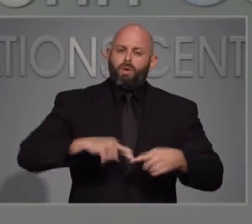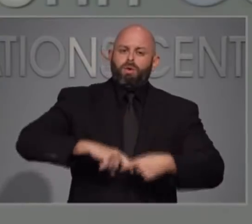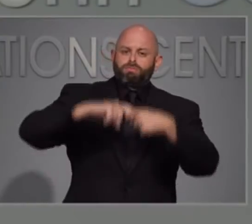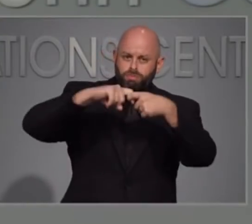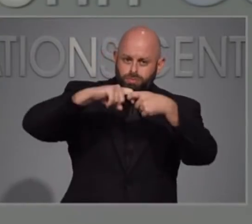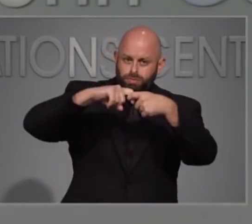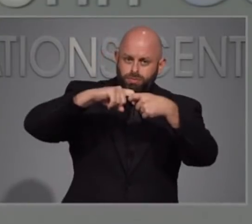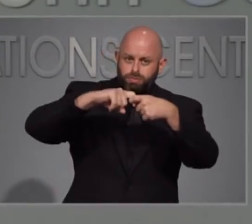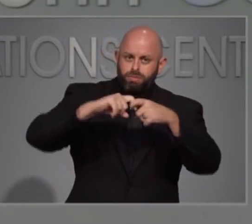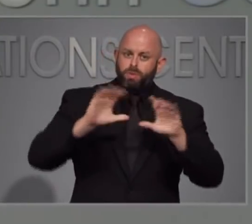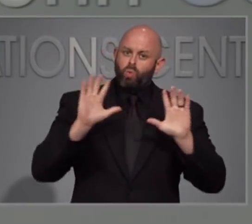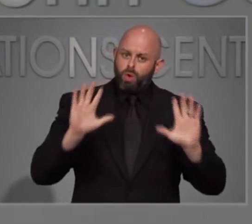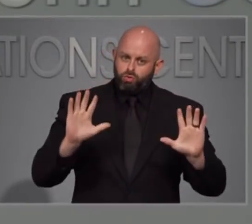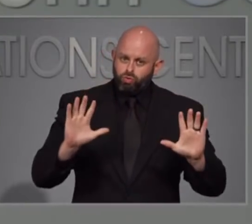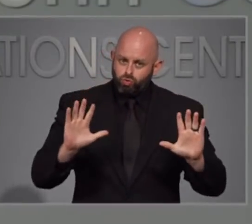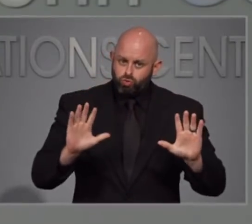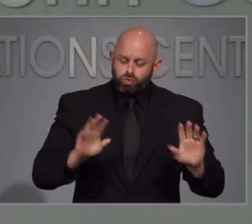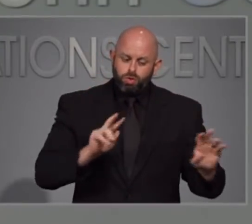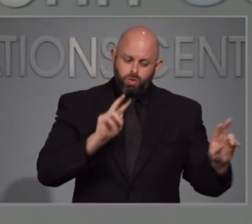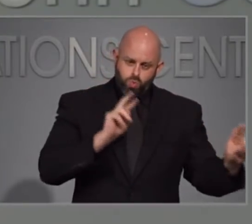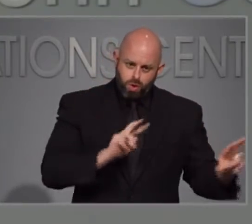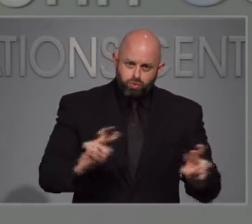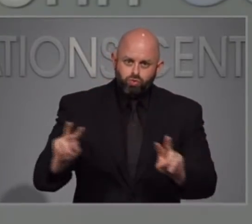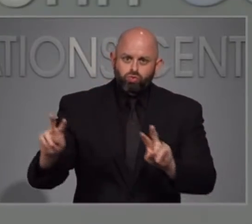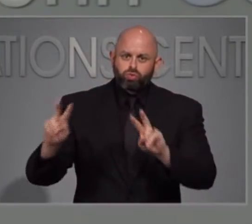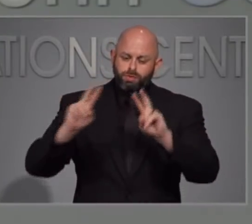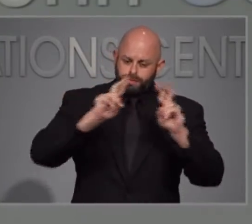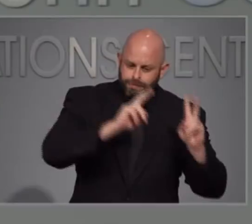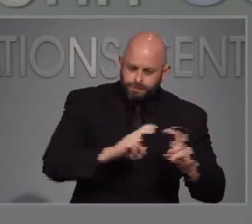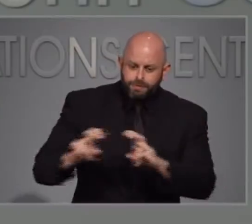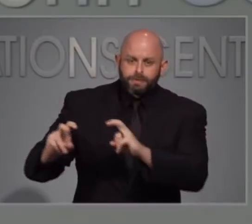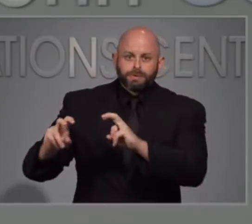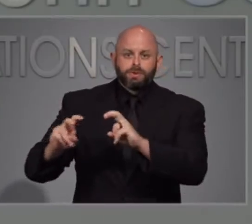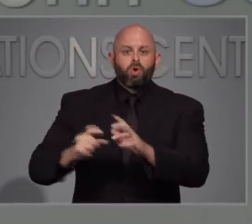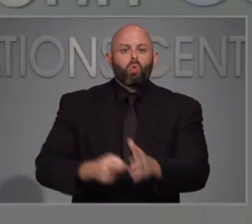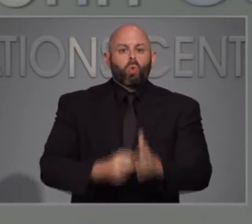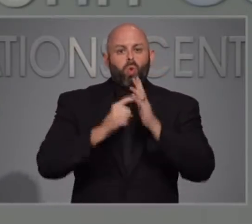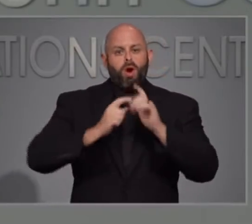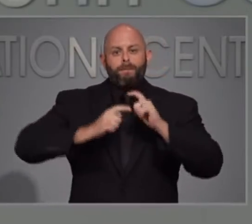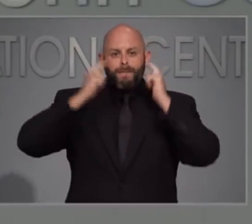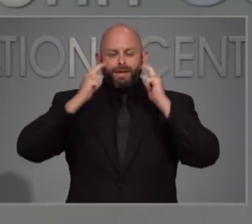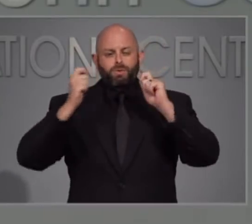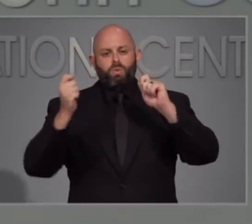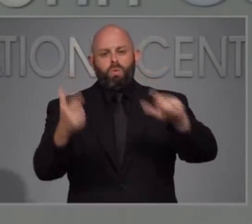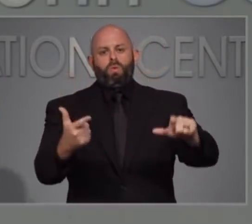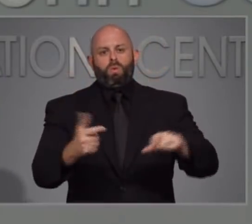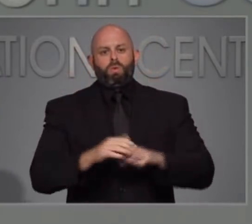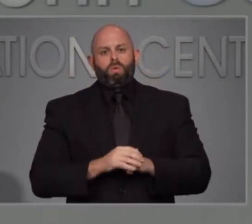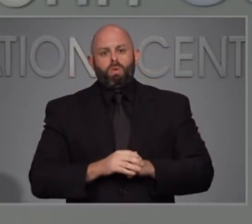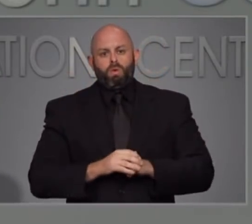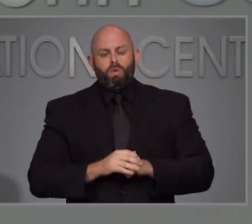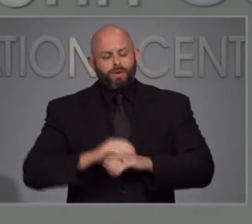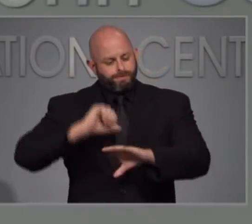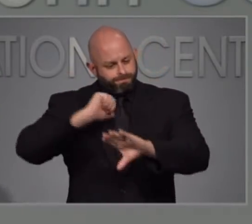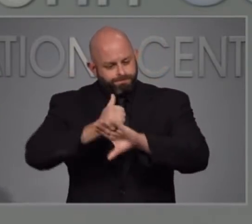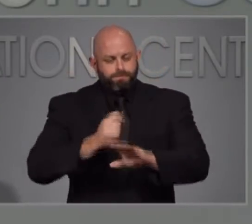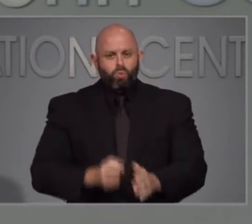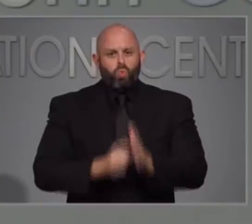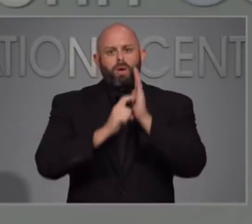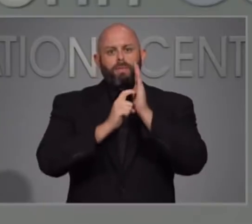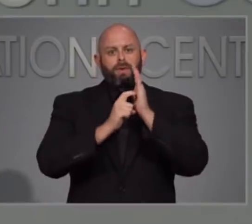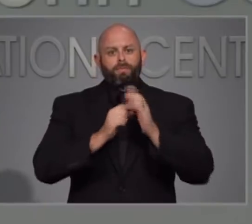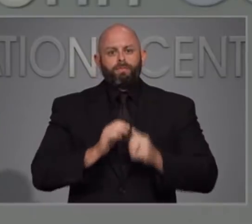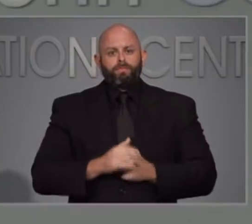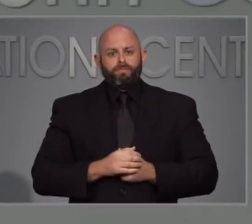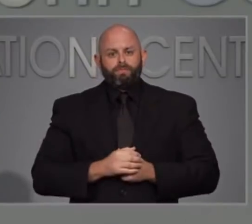our moving and phasing and put a requirement of face masking. You know, I think that this is something